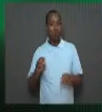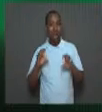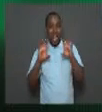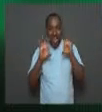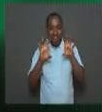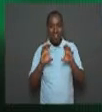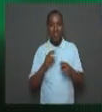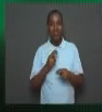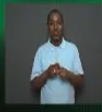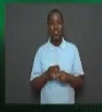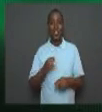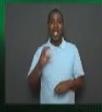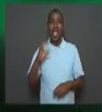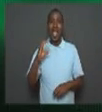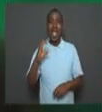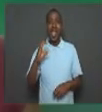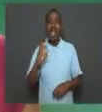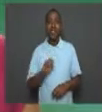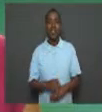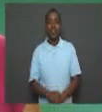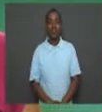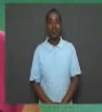be Cani familiaris.